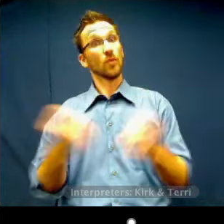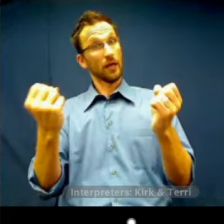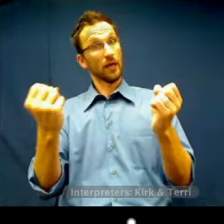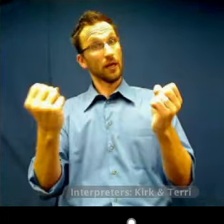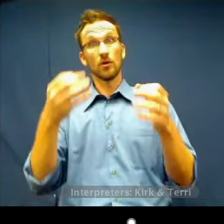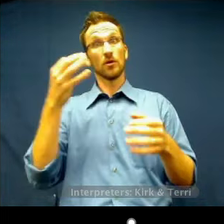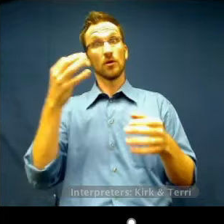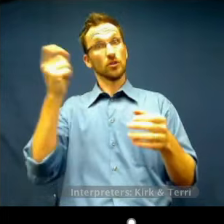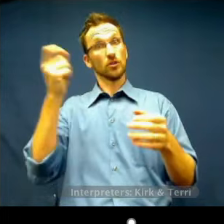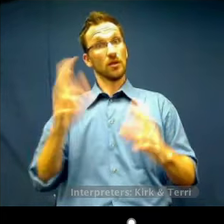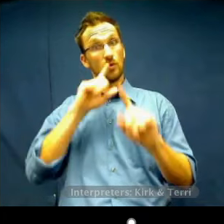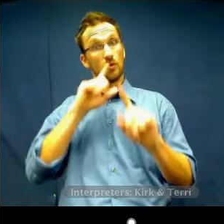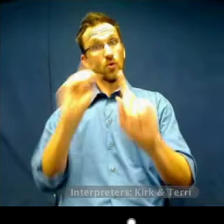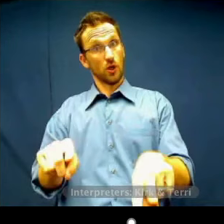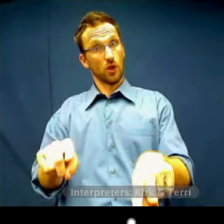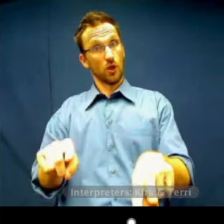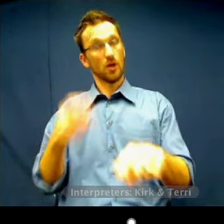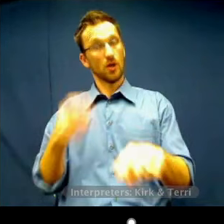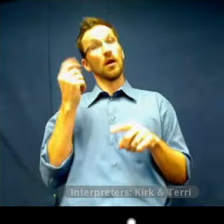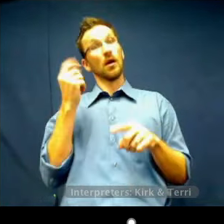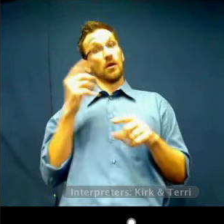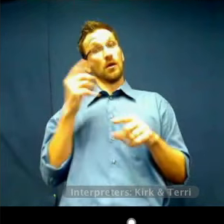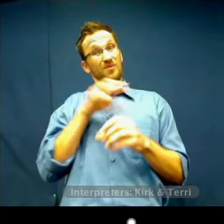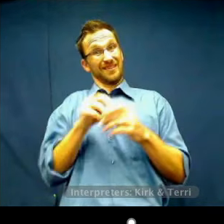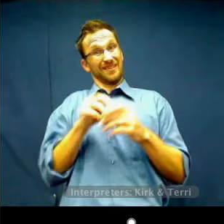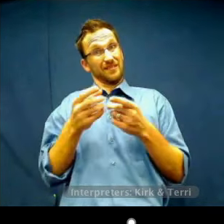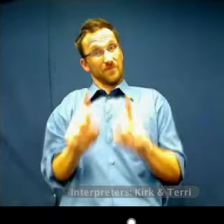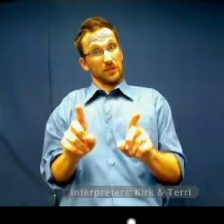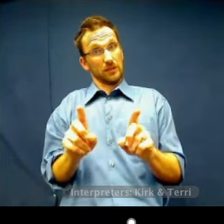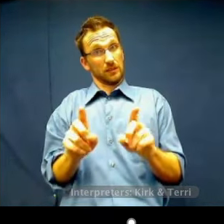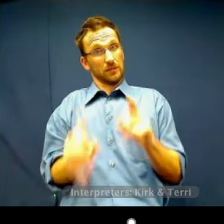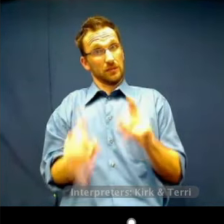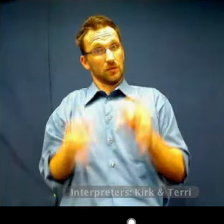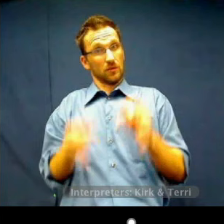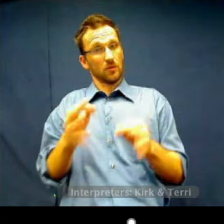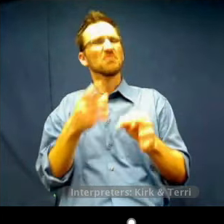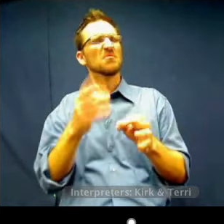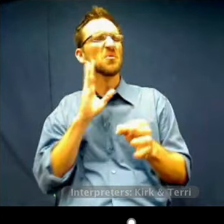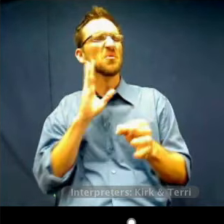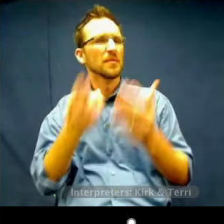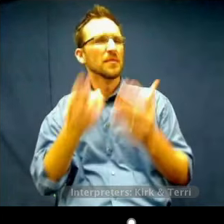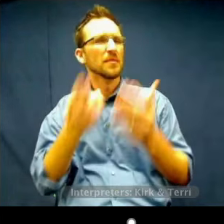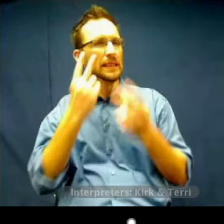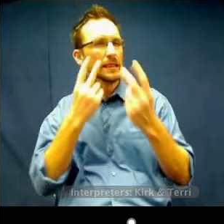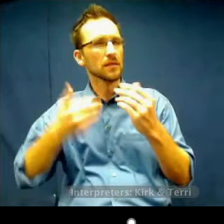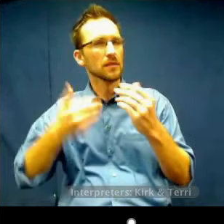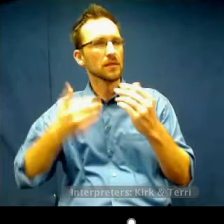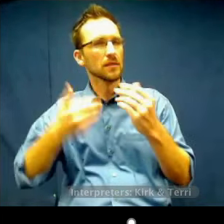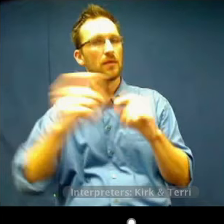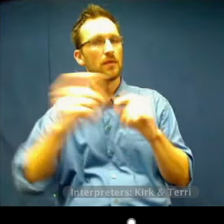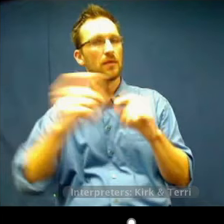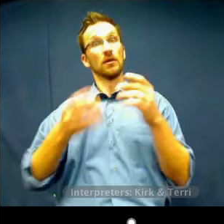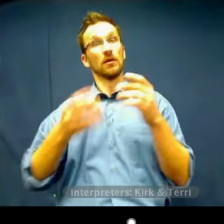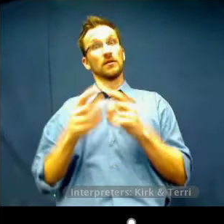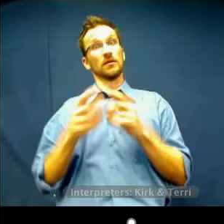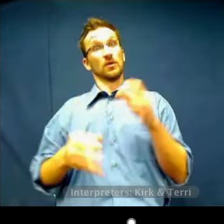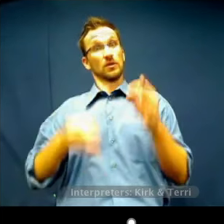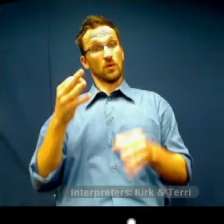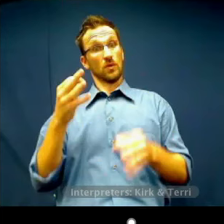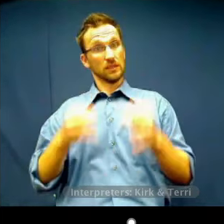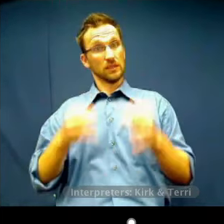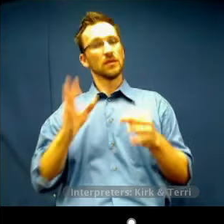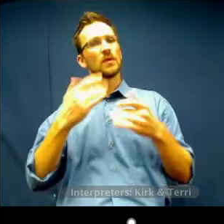because in the divorce, you'll probably hear this, but in the divorce they merge and incorporate the